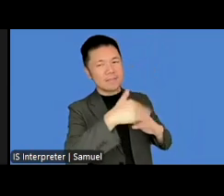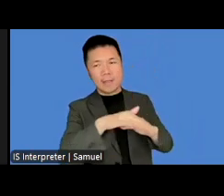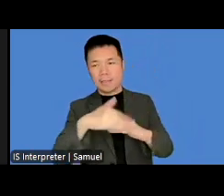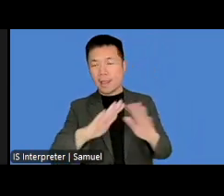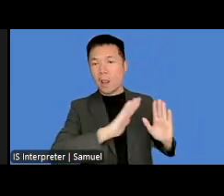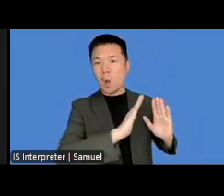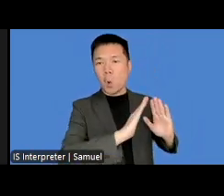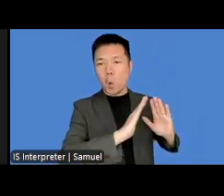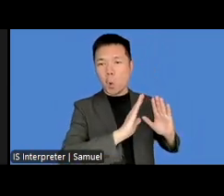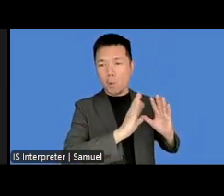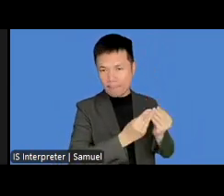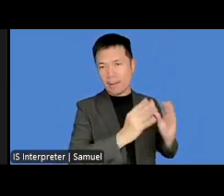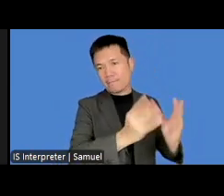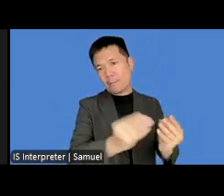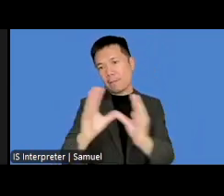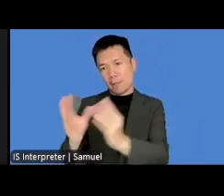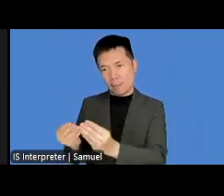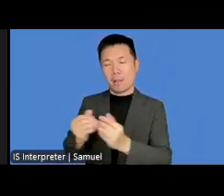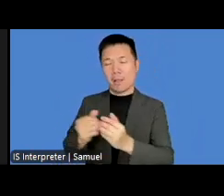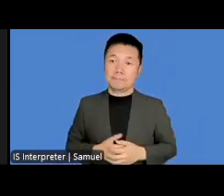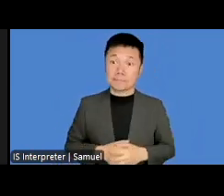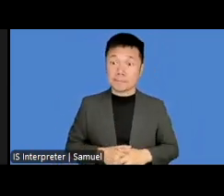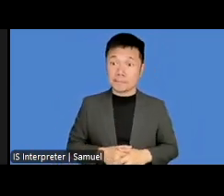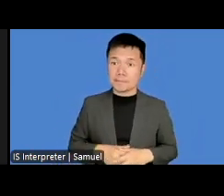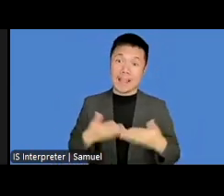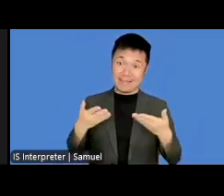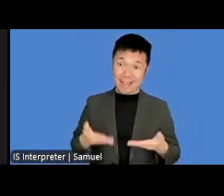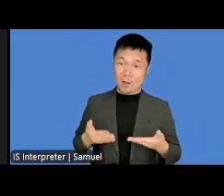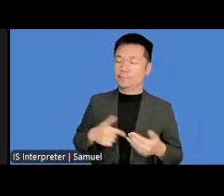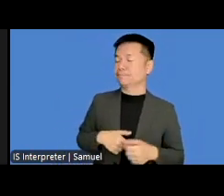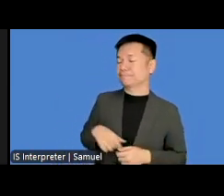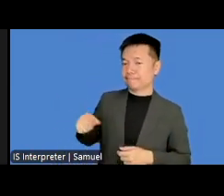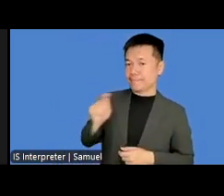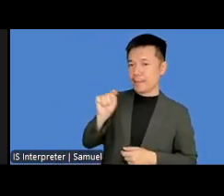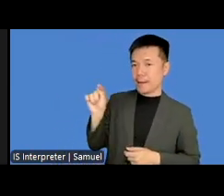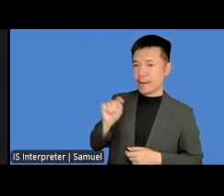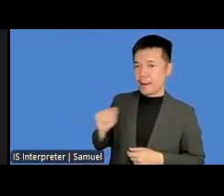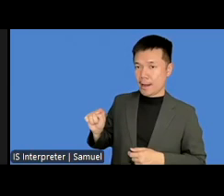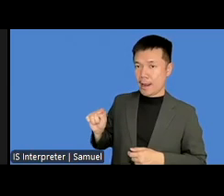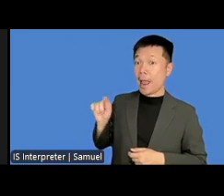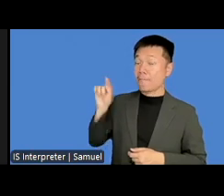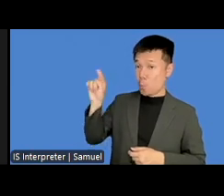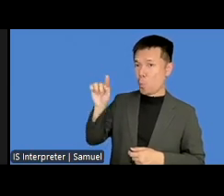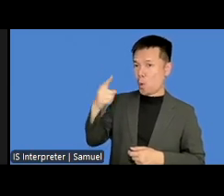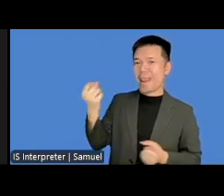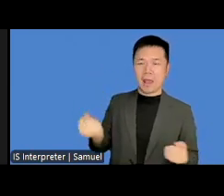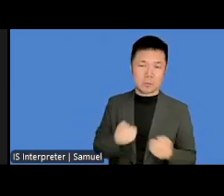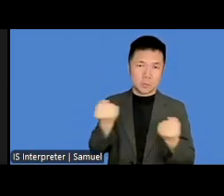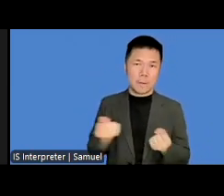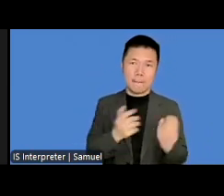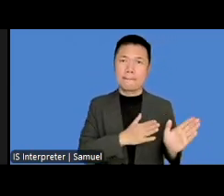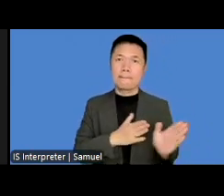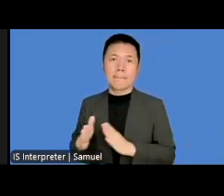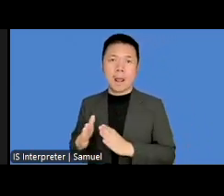And currently, Tanzania is also in the process of approving a national action plan on albinism, which is specific measures on